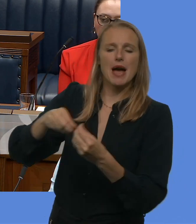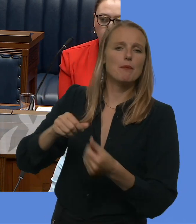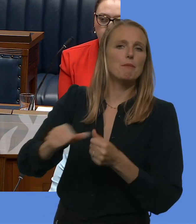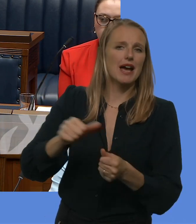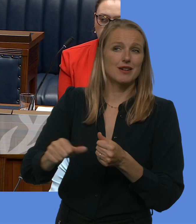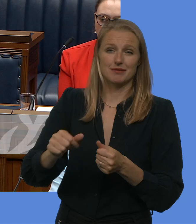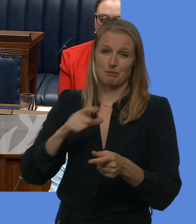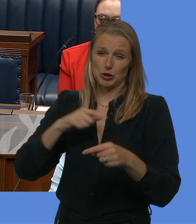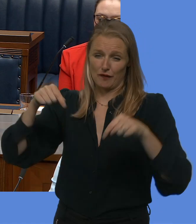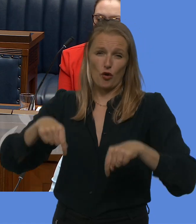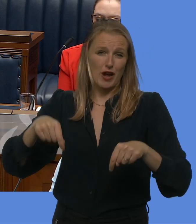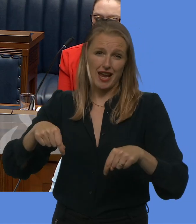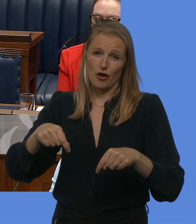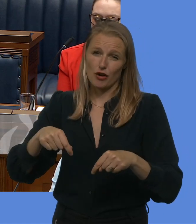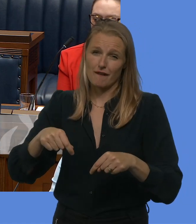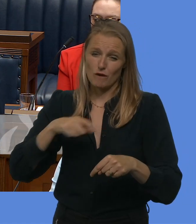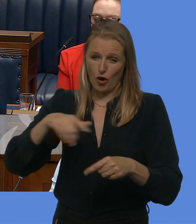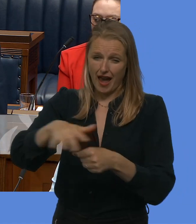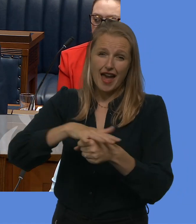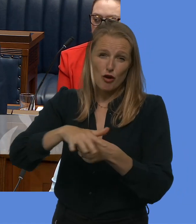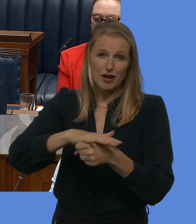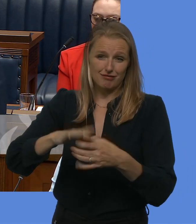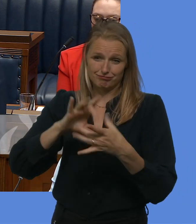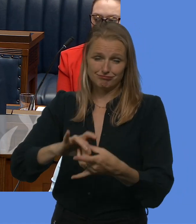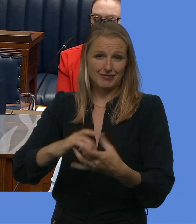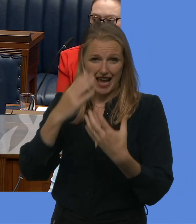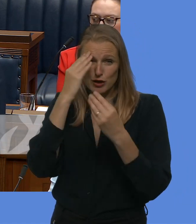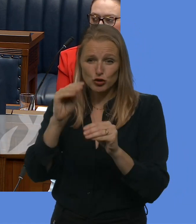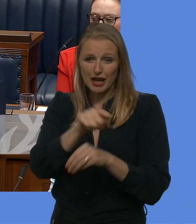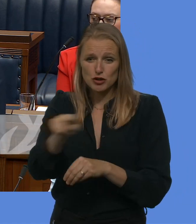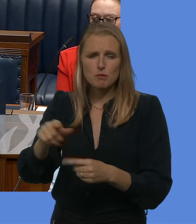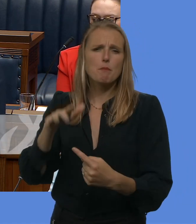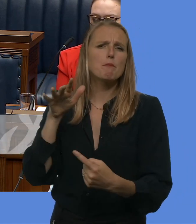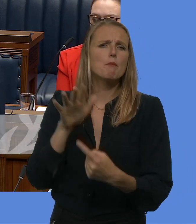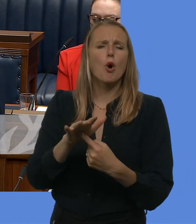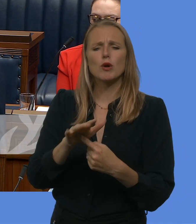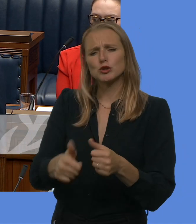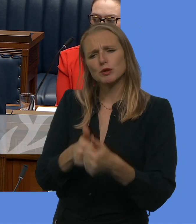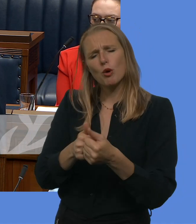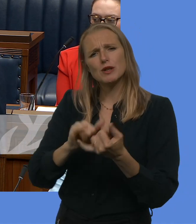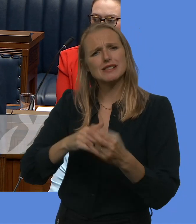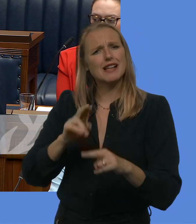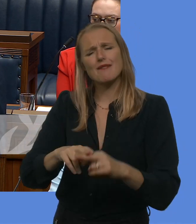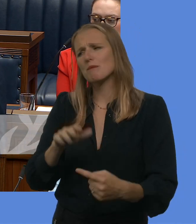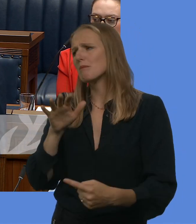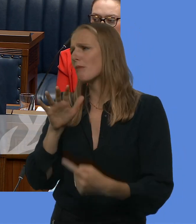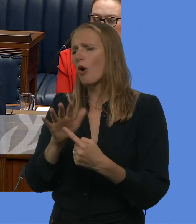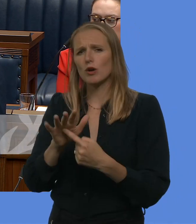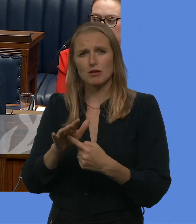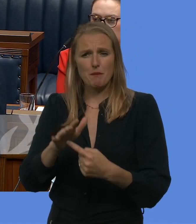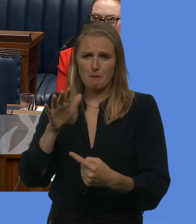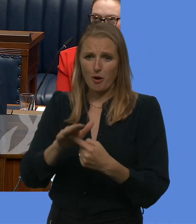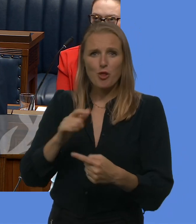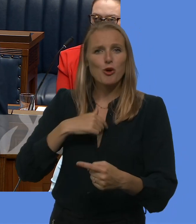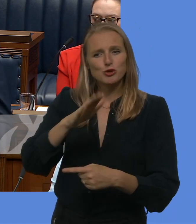area is hugely important, and we need to make sure that we provide the right support for those individuals who are vitally